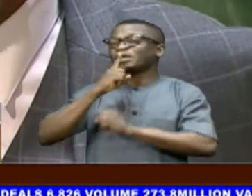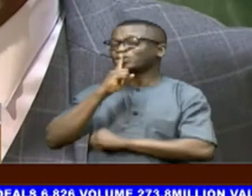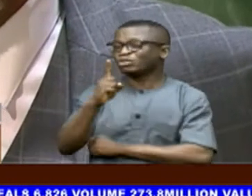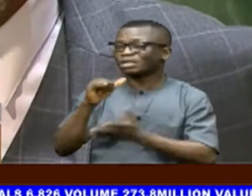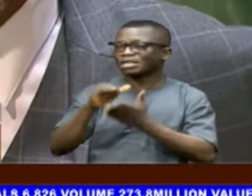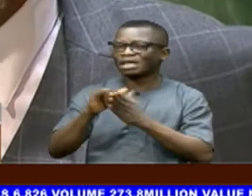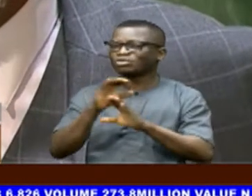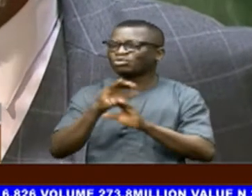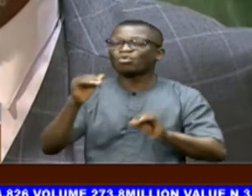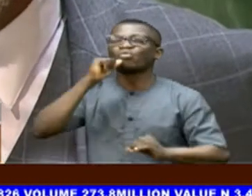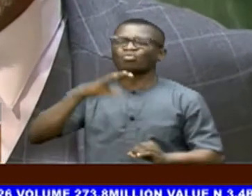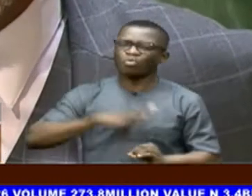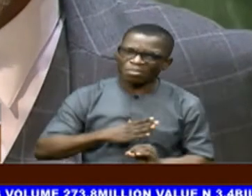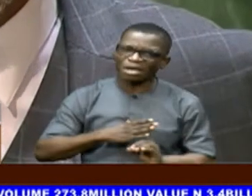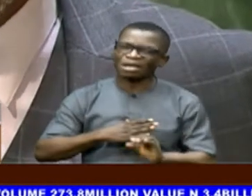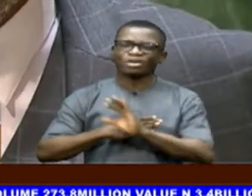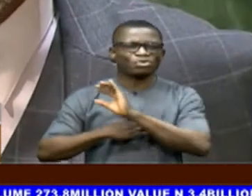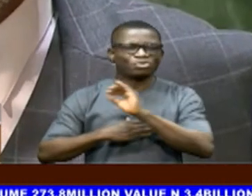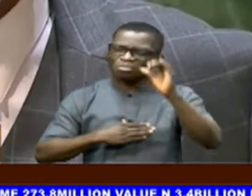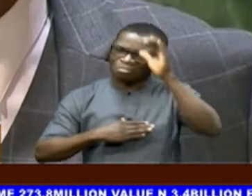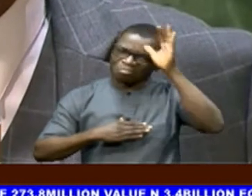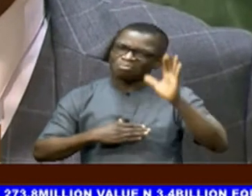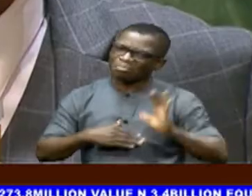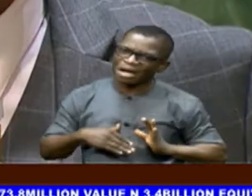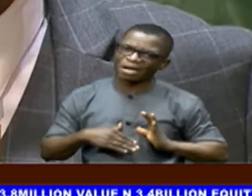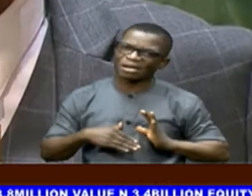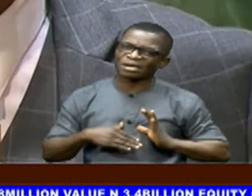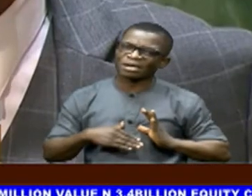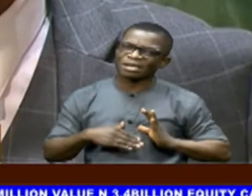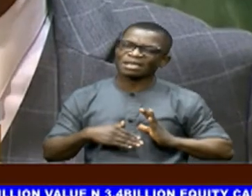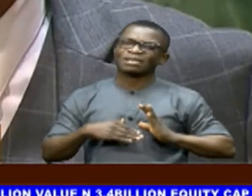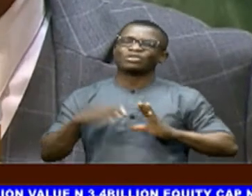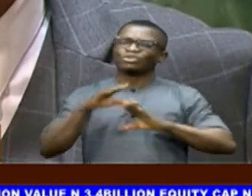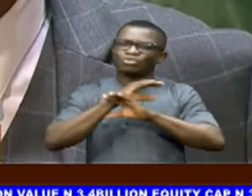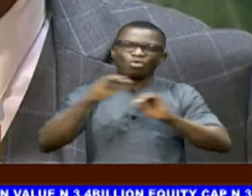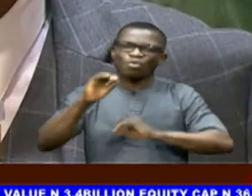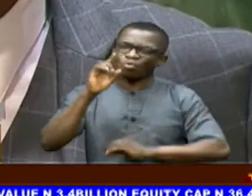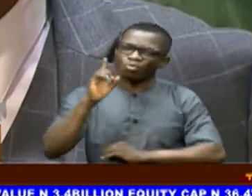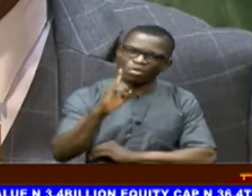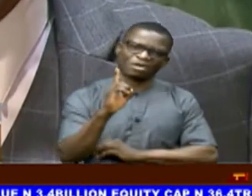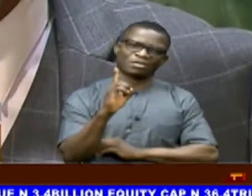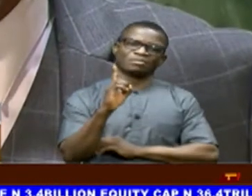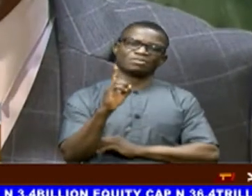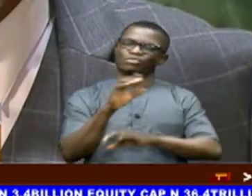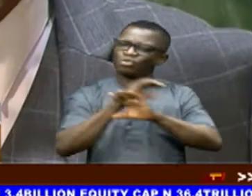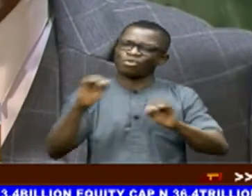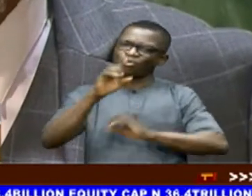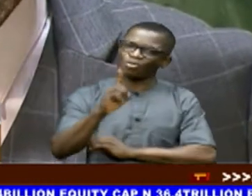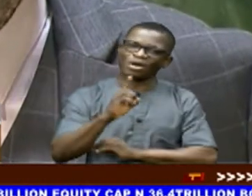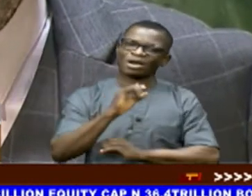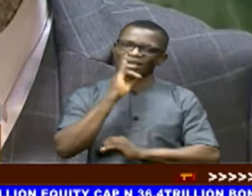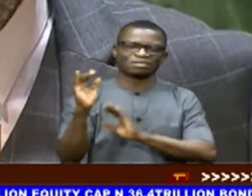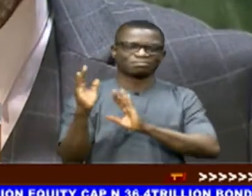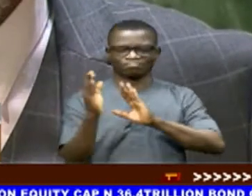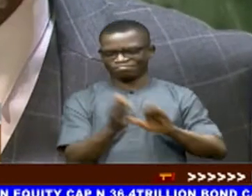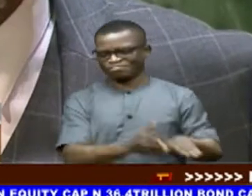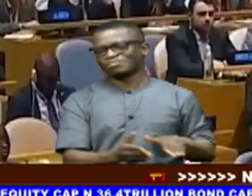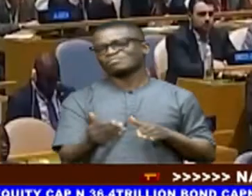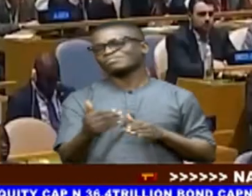no woman, no man, indeed no one, is ever left